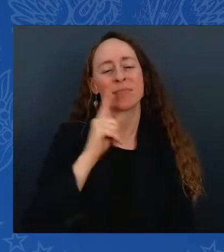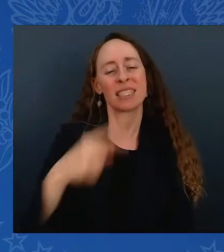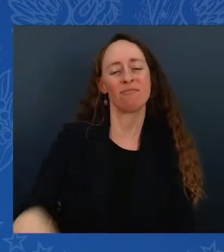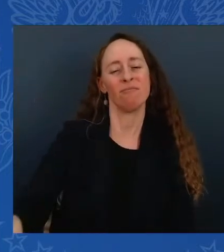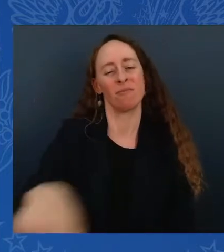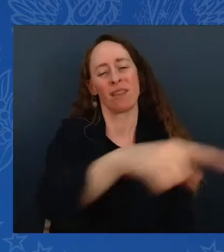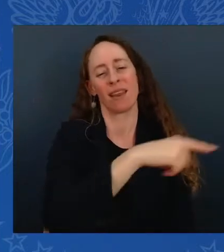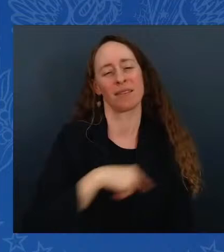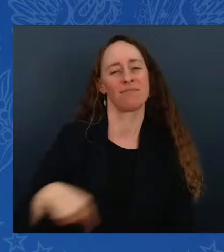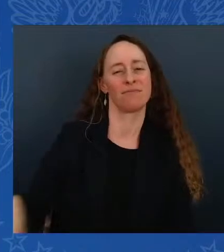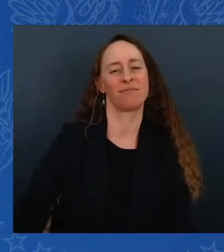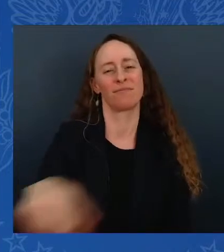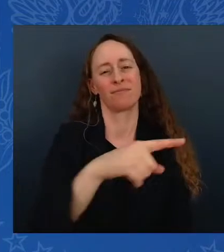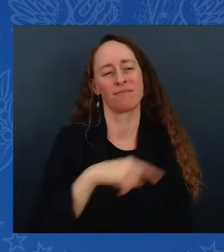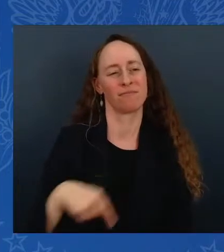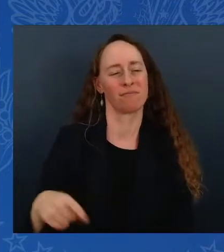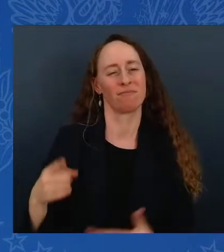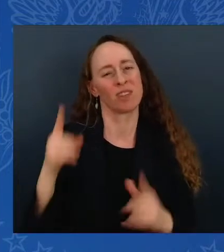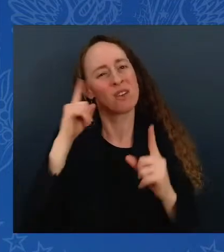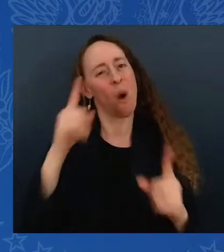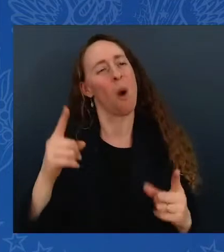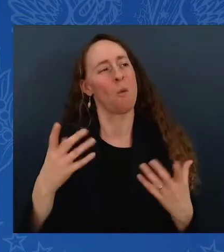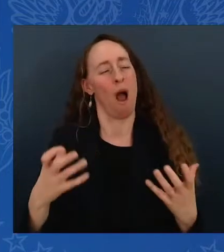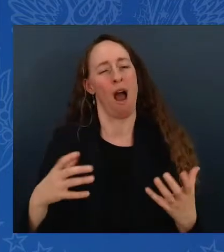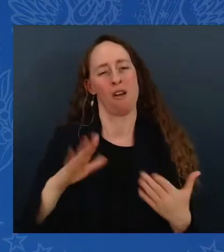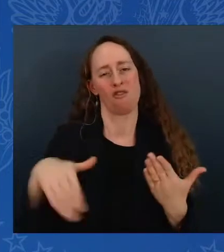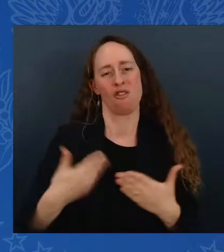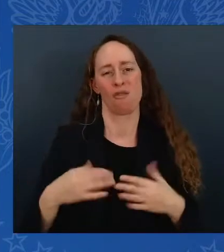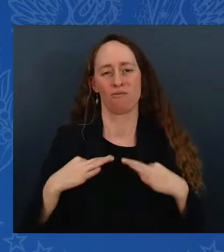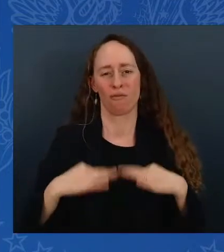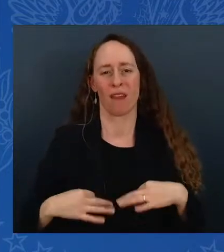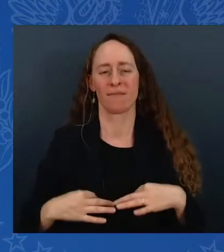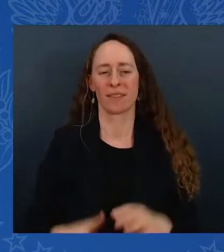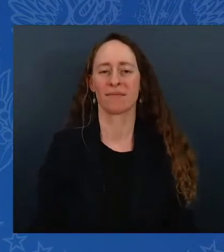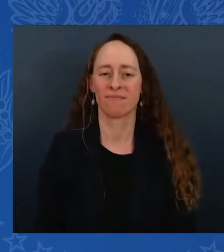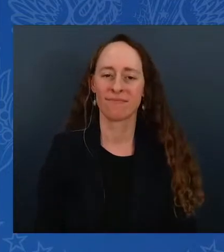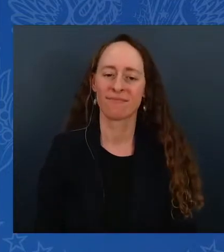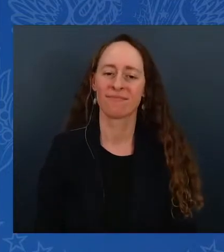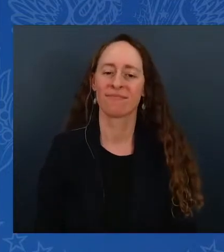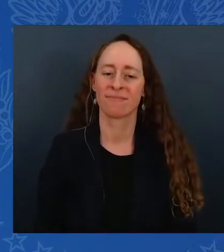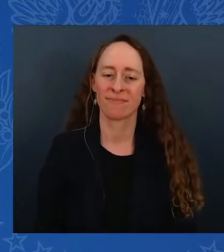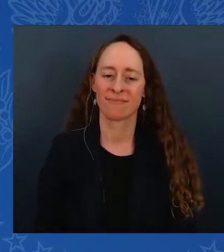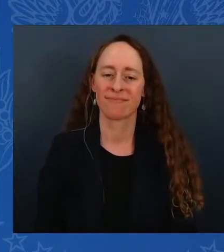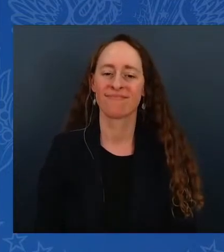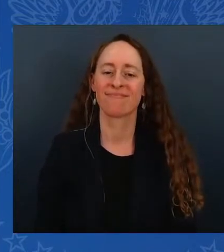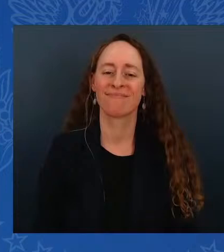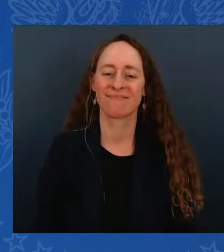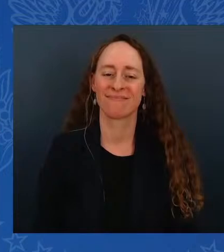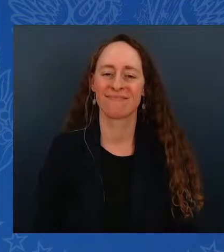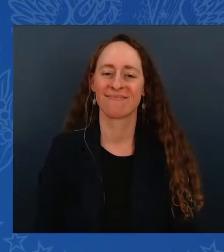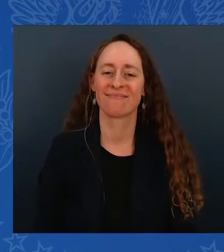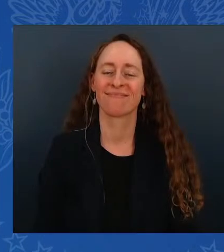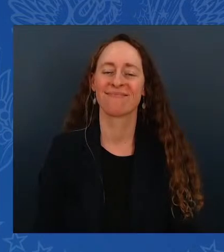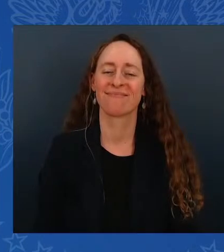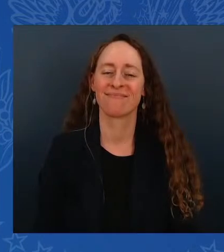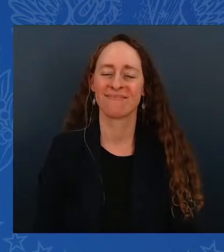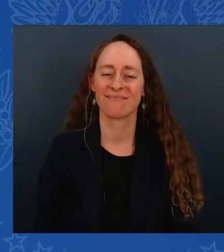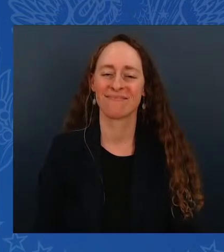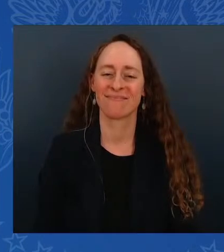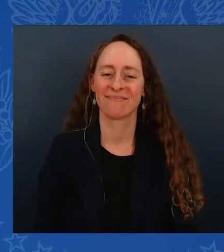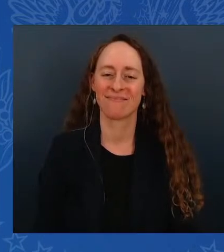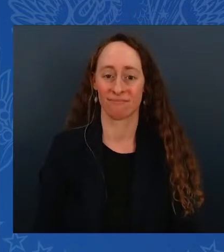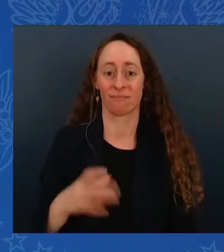point to the fact that for 36 years, as Tom would point out to you, when they did the income of all the members of Congress, I was listed as the poorest man